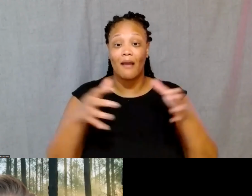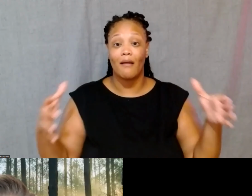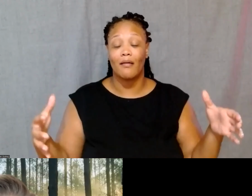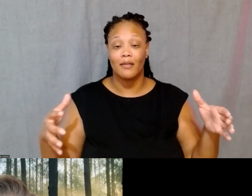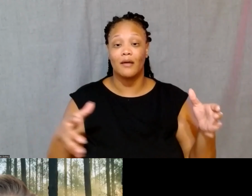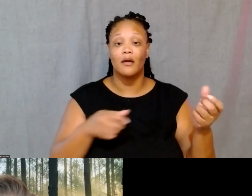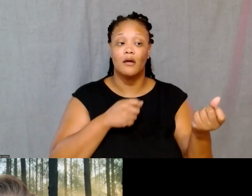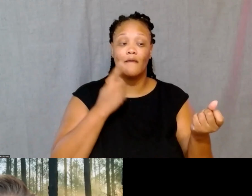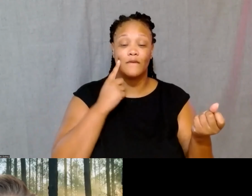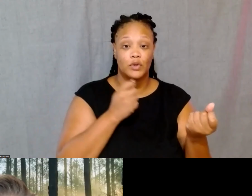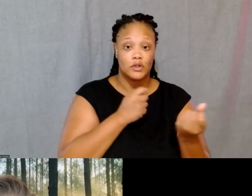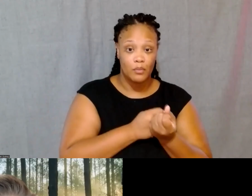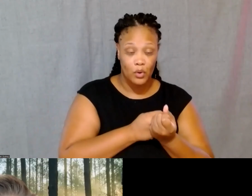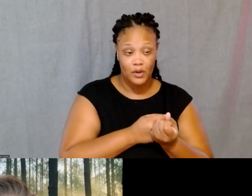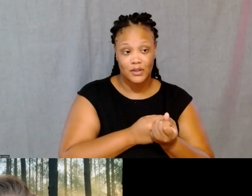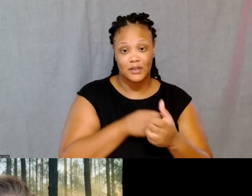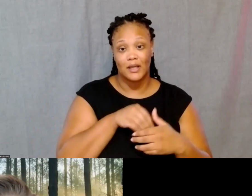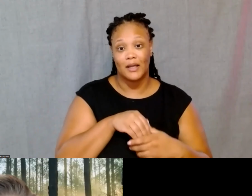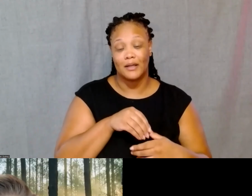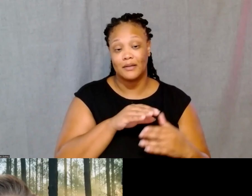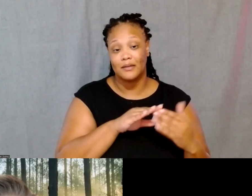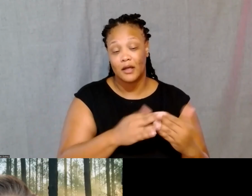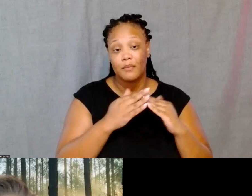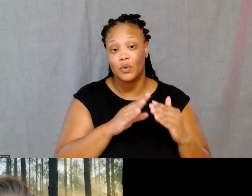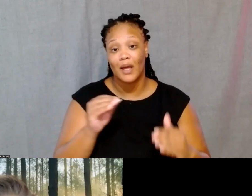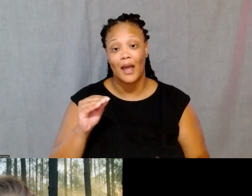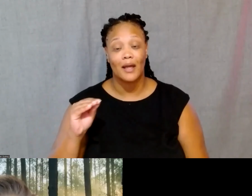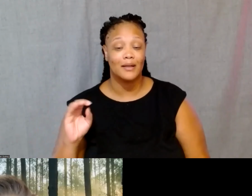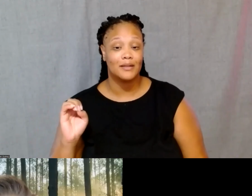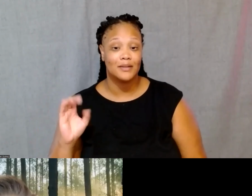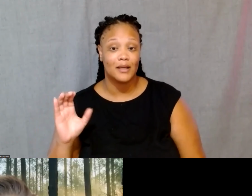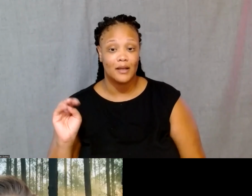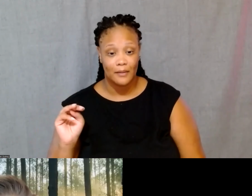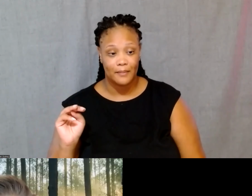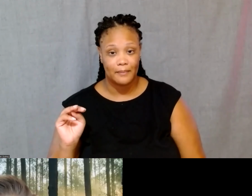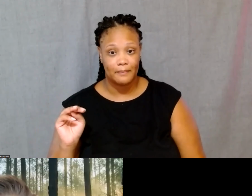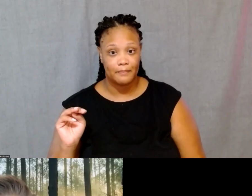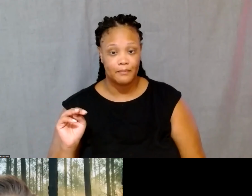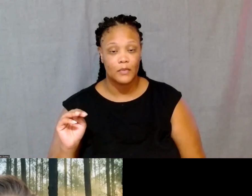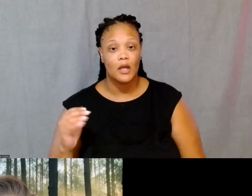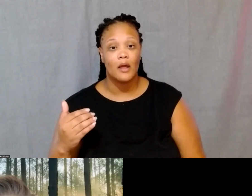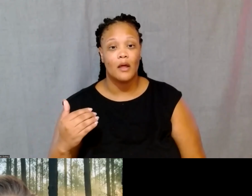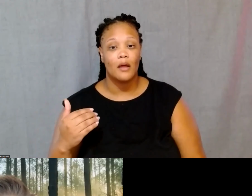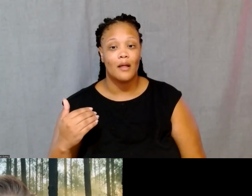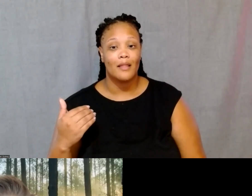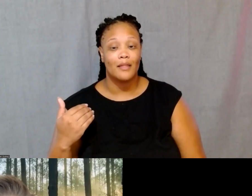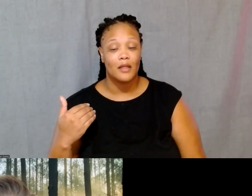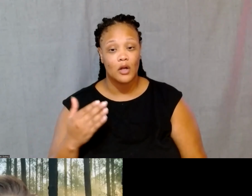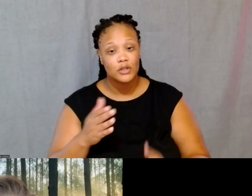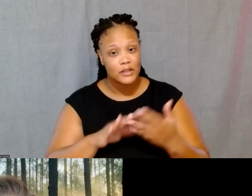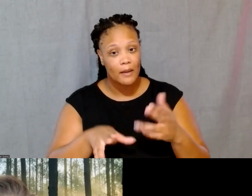community supports. They also do, there is a provision which I did not include in here, but there is some mention